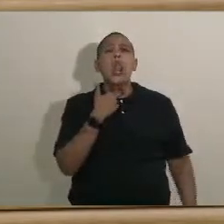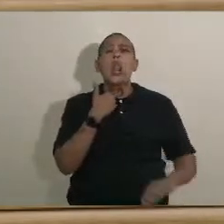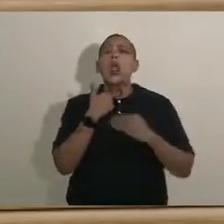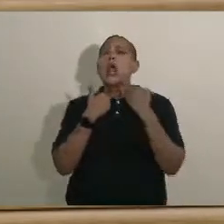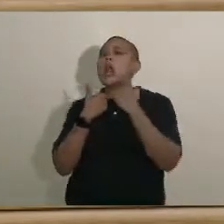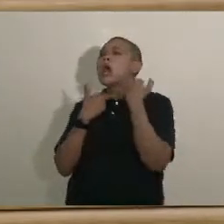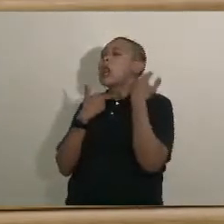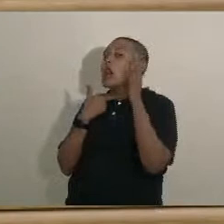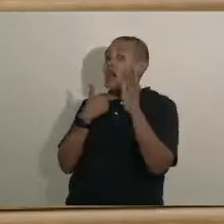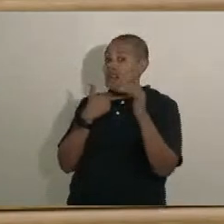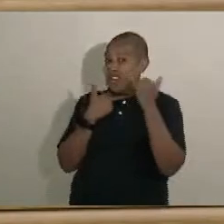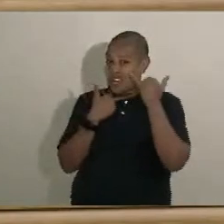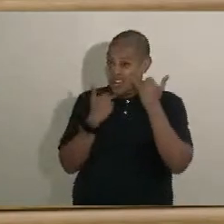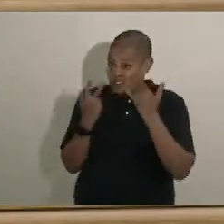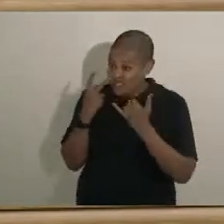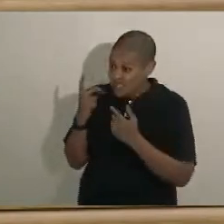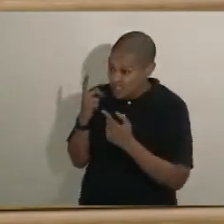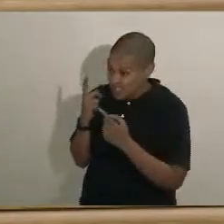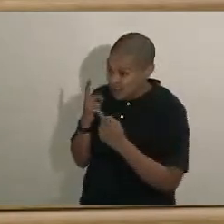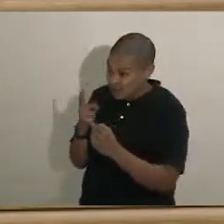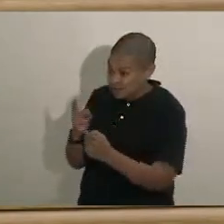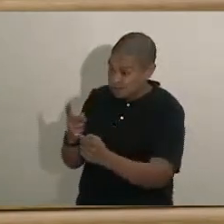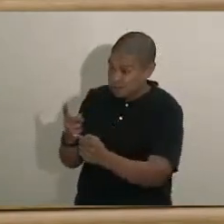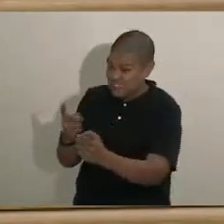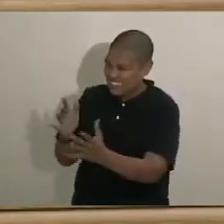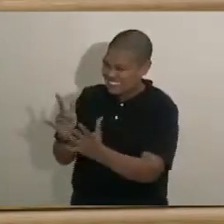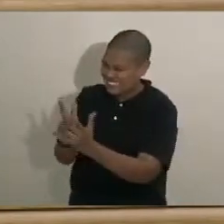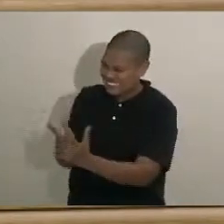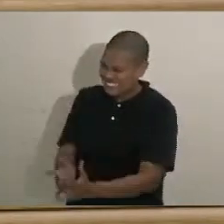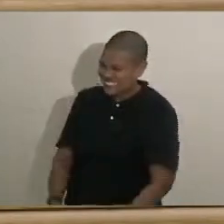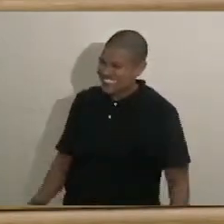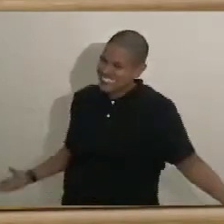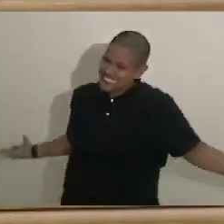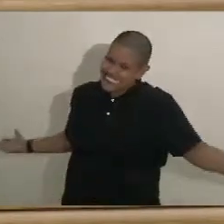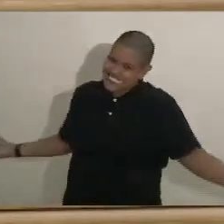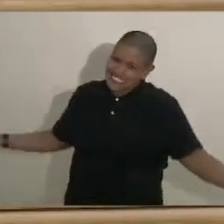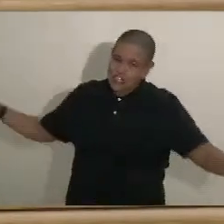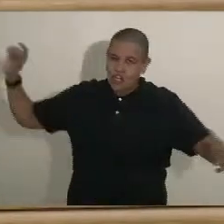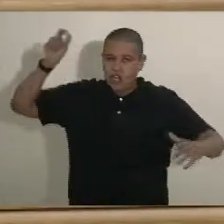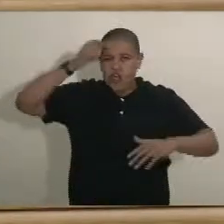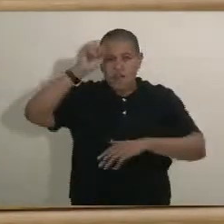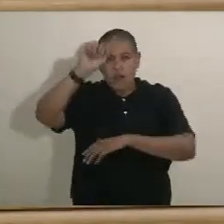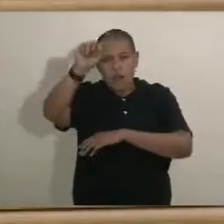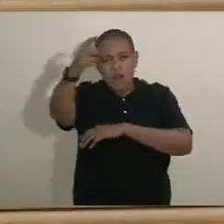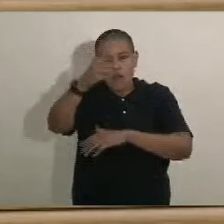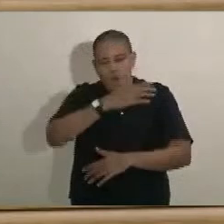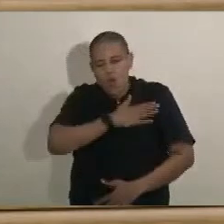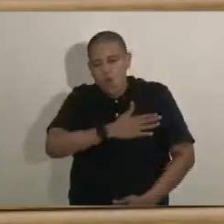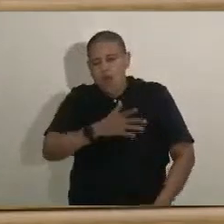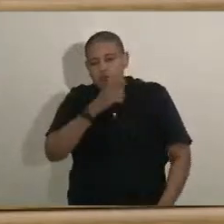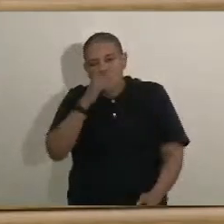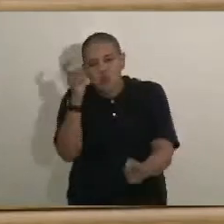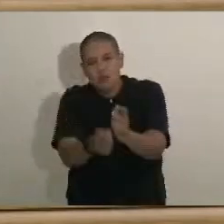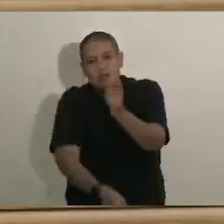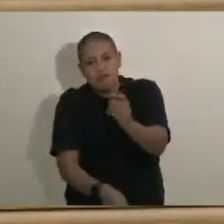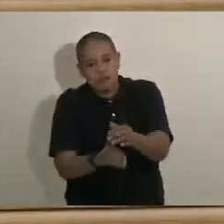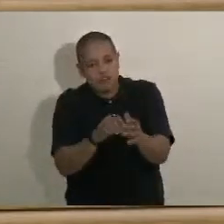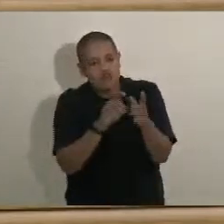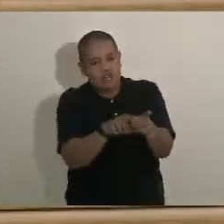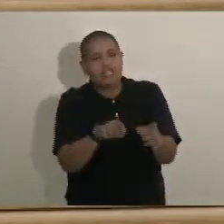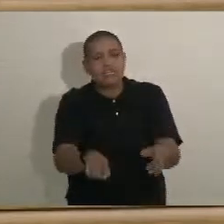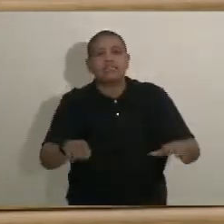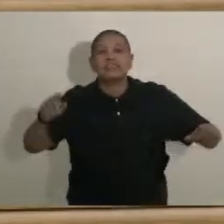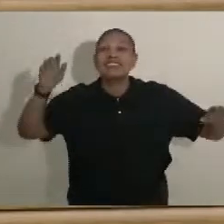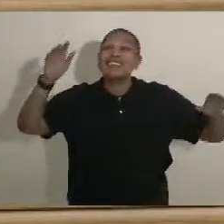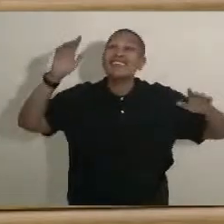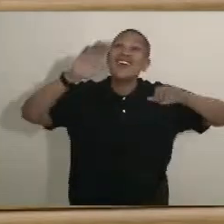in that direction, then you have to adjust. And the government has always been willing to pivot in this pandemic because, as I